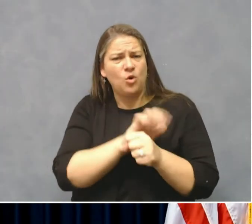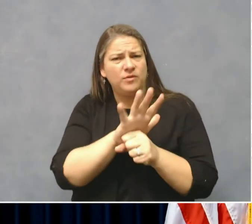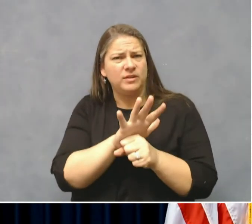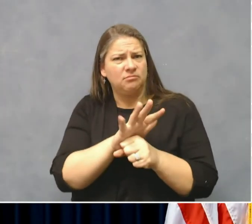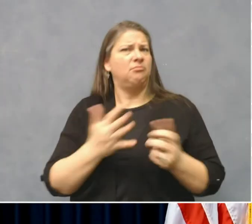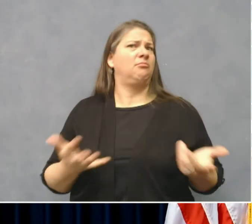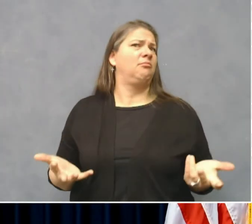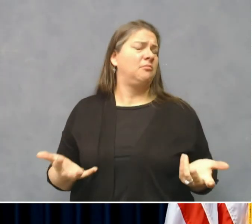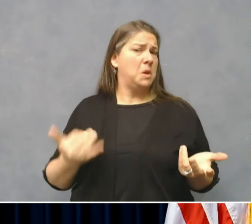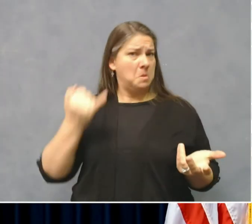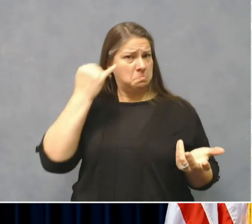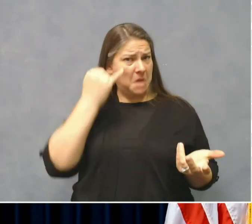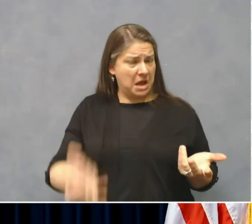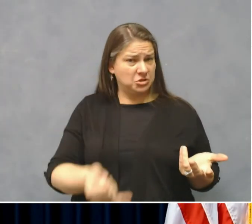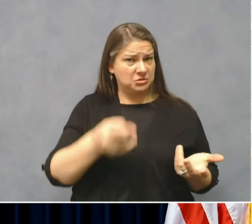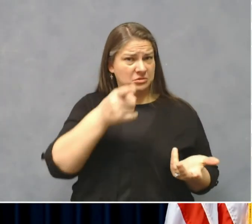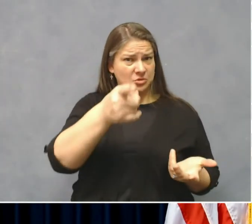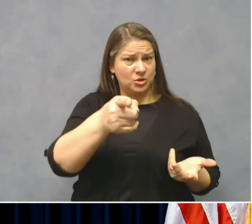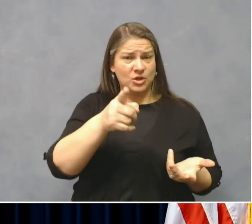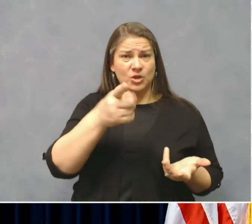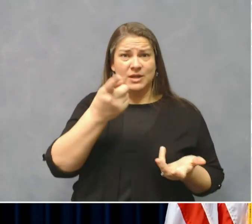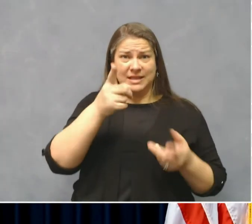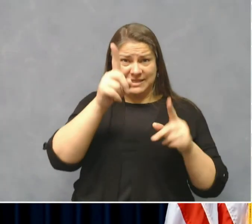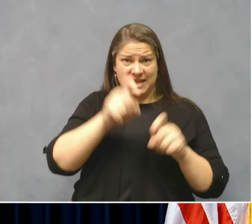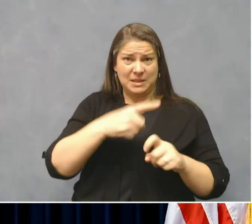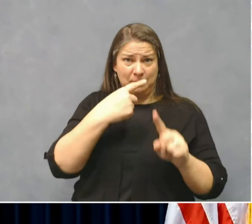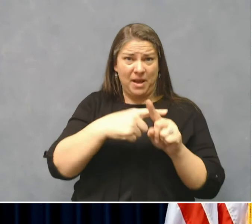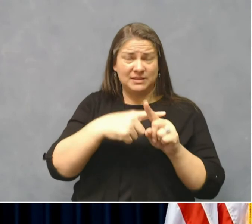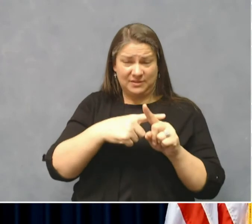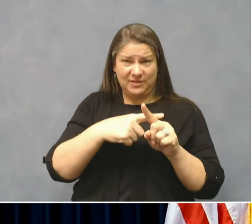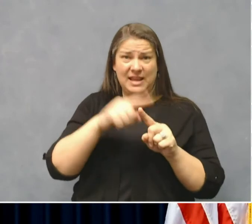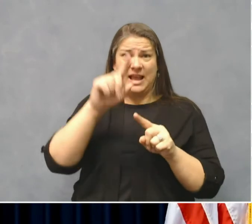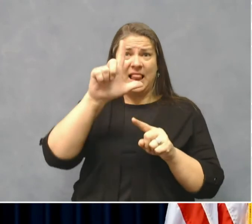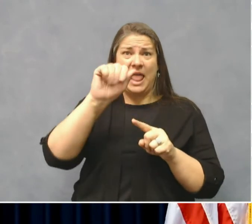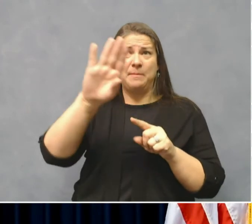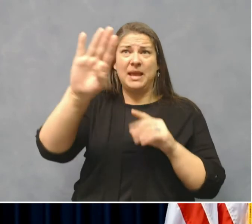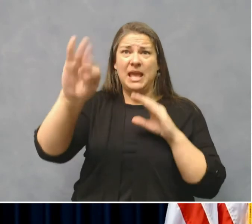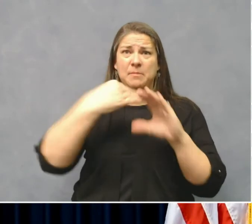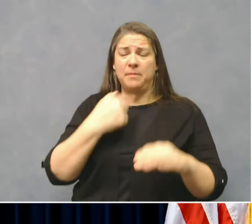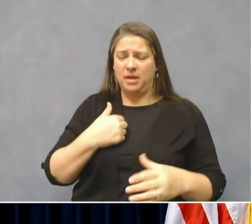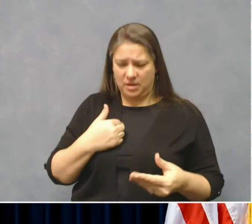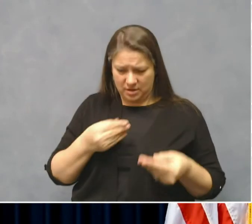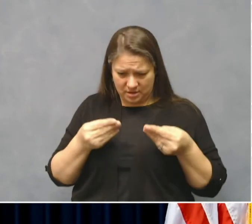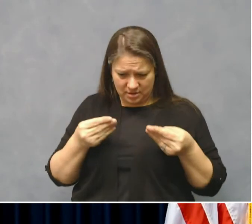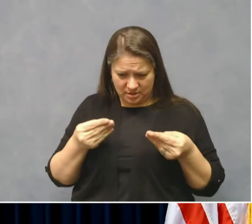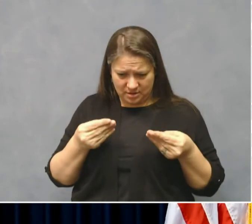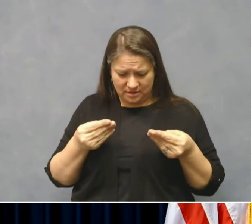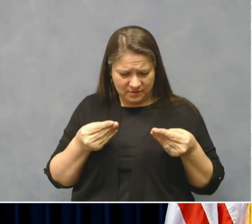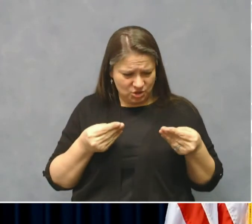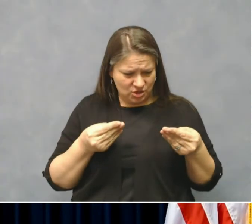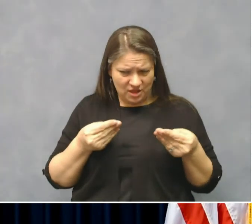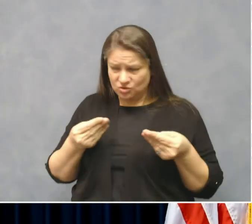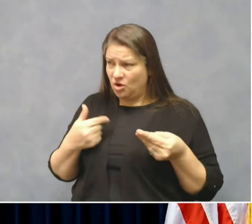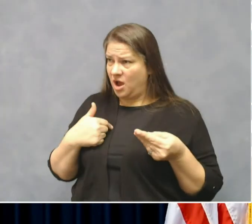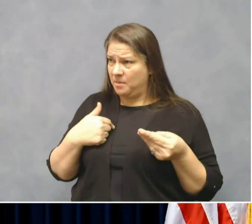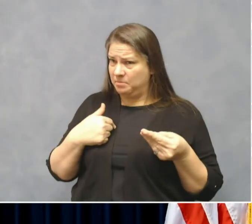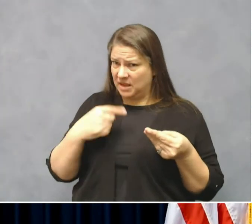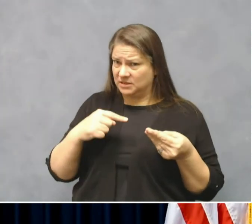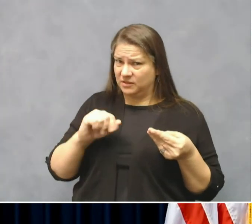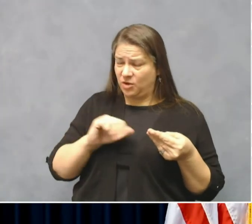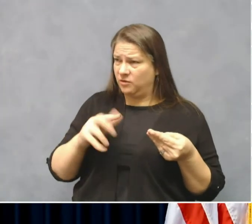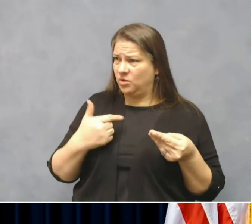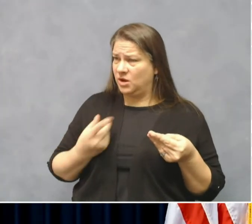got when you tested positive was an email from the lab? Without our contact tracers, without the funding we provide to the local health